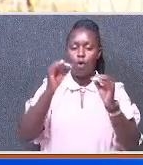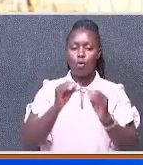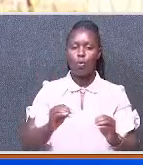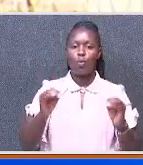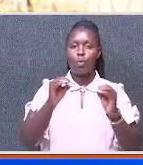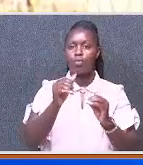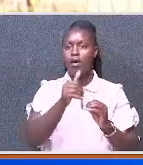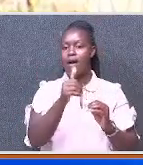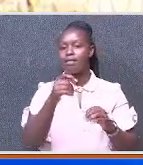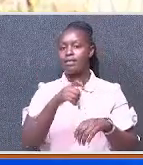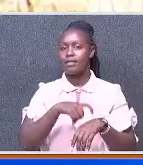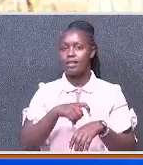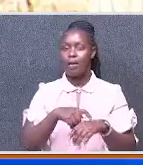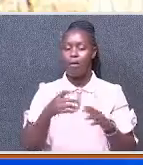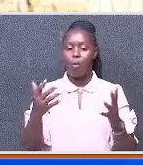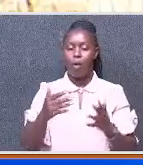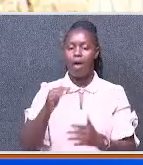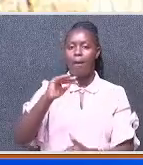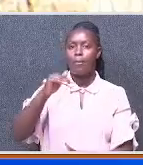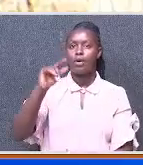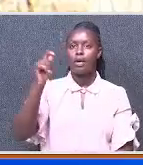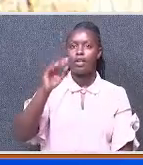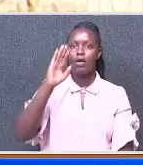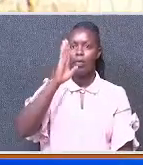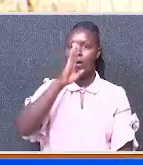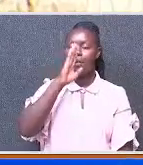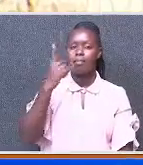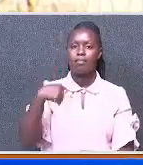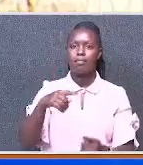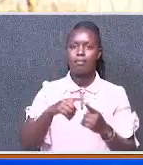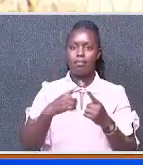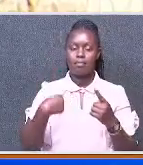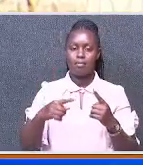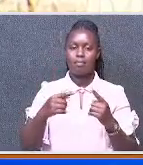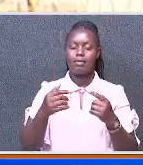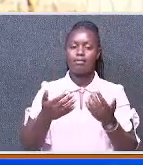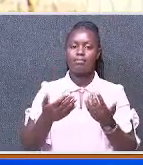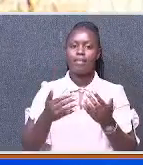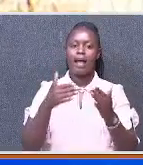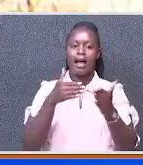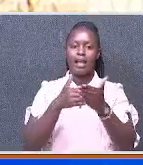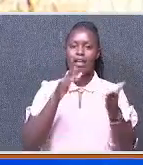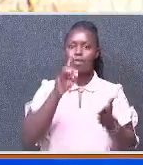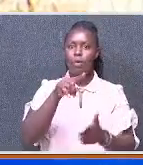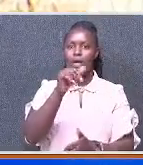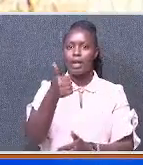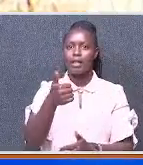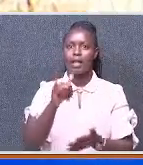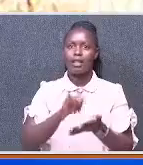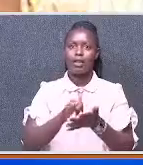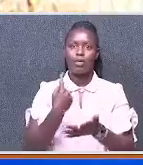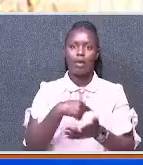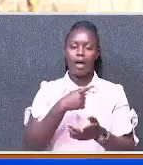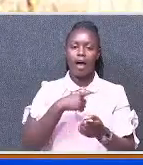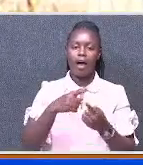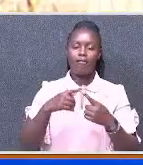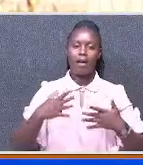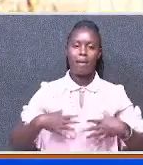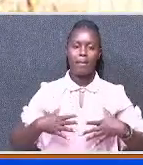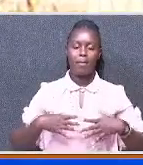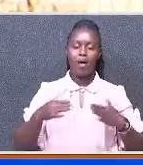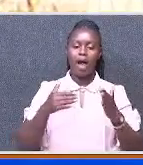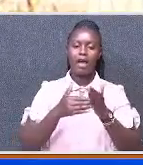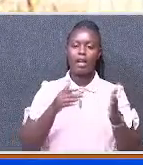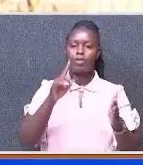time where Mount Kenya people will be able to face each other, you know, that there will be one person on this side, the other person on the other